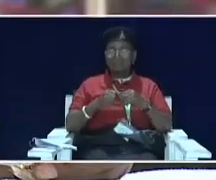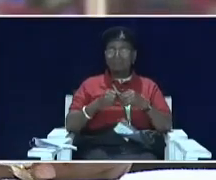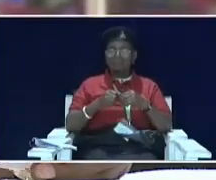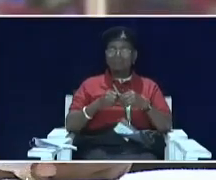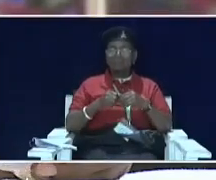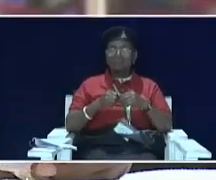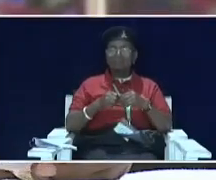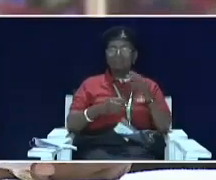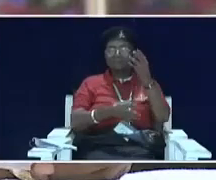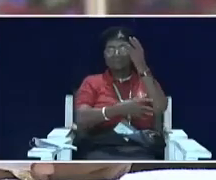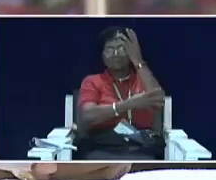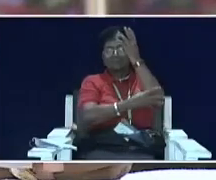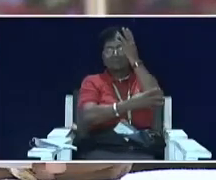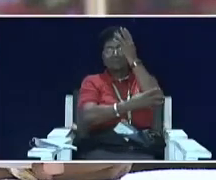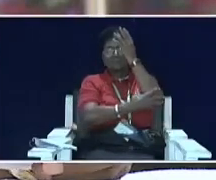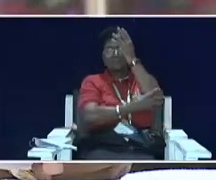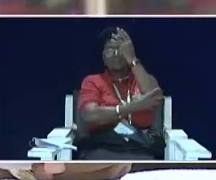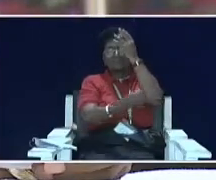poverty